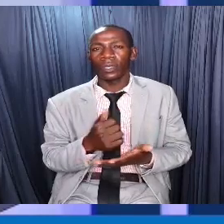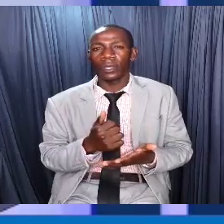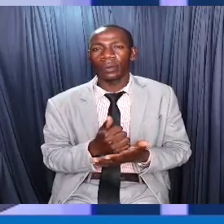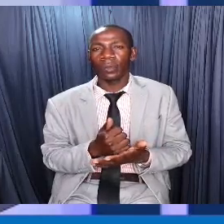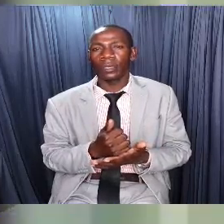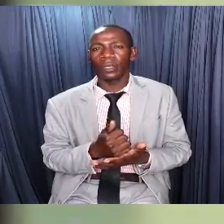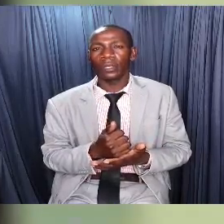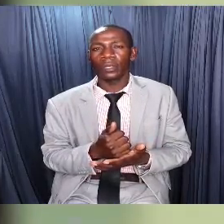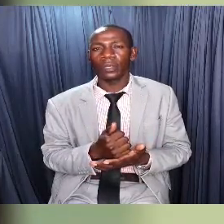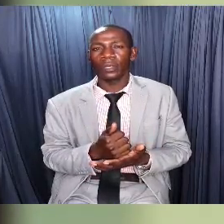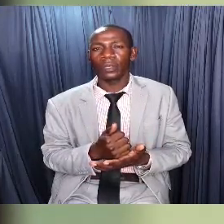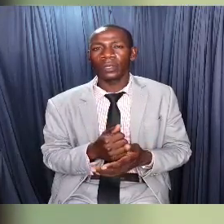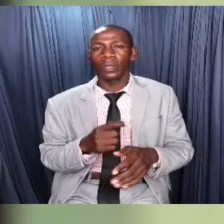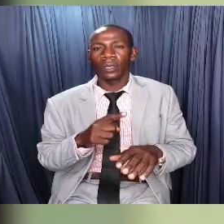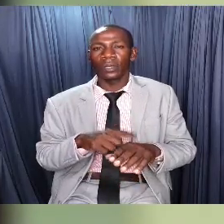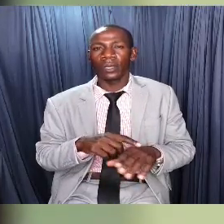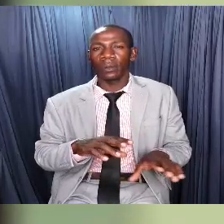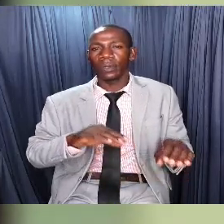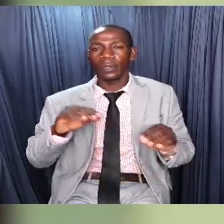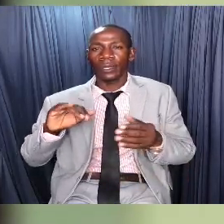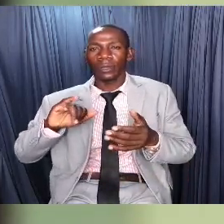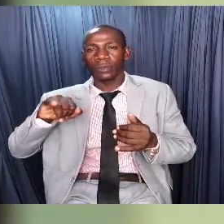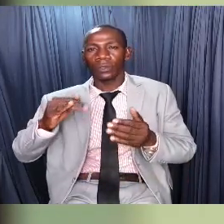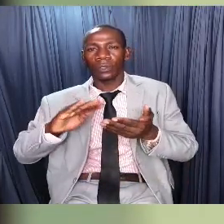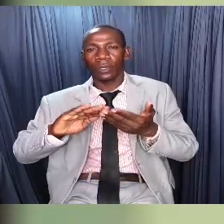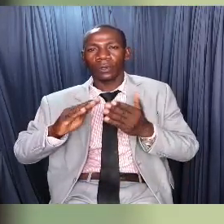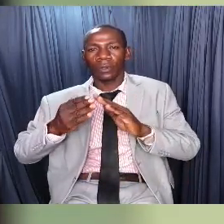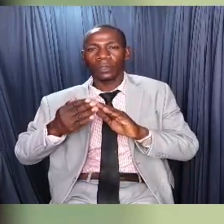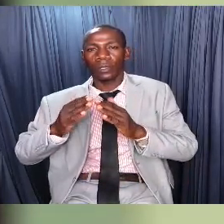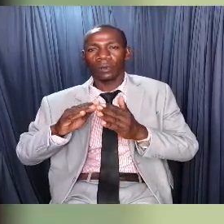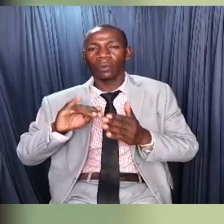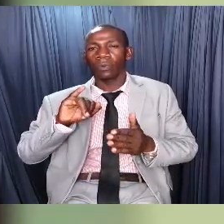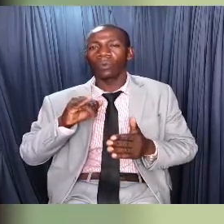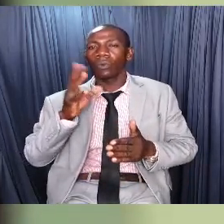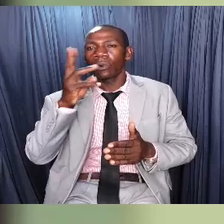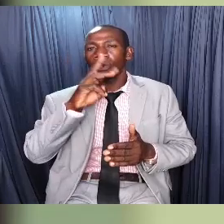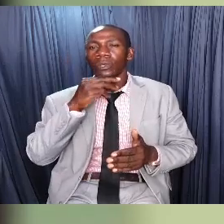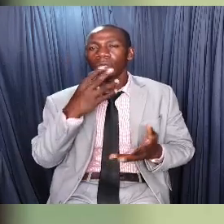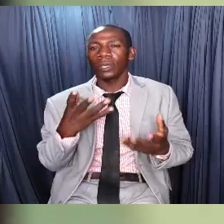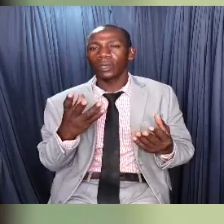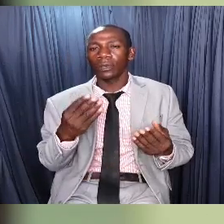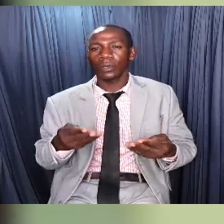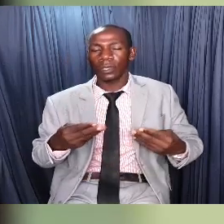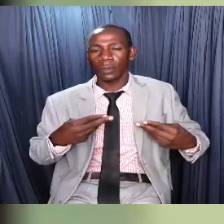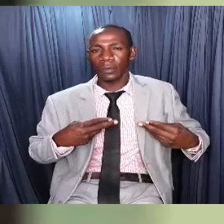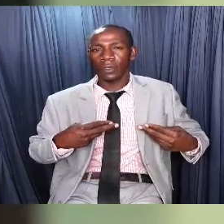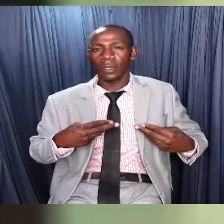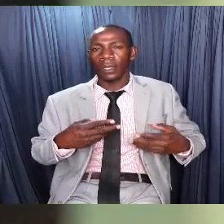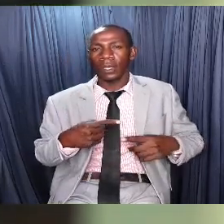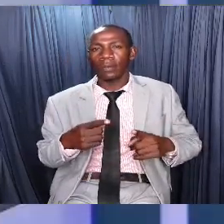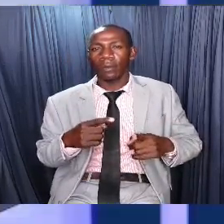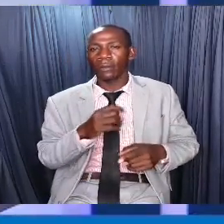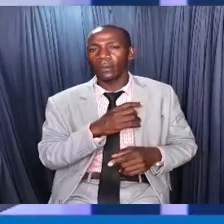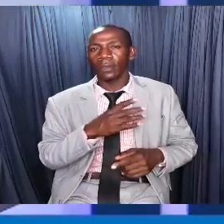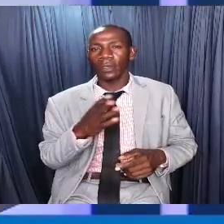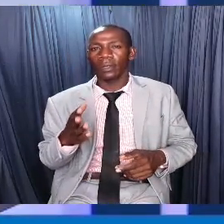sana. Amen. Hata alipopelekwa huko Jerusalem. When he was taken to Jerusalem. Haikuwa rahisi kupokelewa. It was not easy for him to be received. Bwana, kila mtu alikuwa anamuogopa. Because